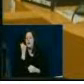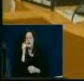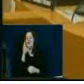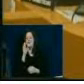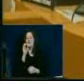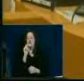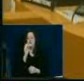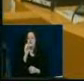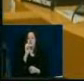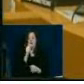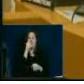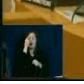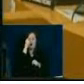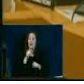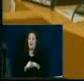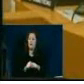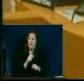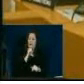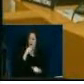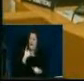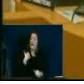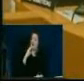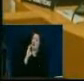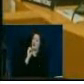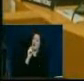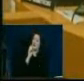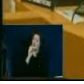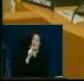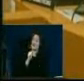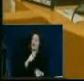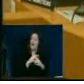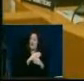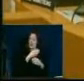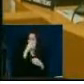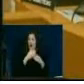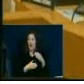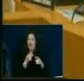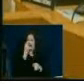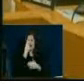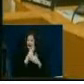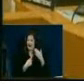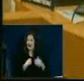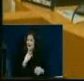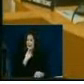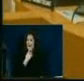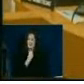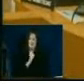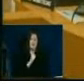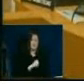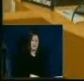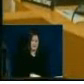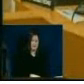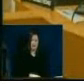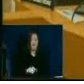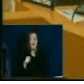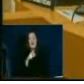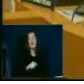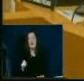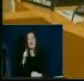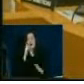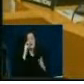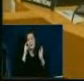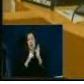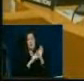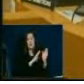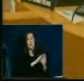agreement. Had we not had the consent agreement, it's over. You understand what I'm saying? Mm-hmm. And they were on notice,